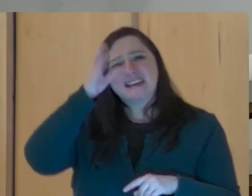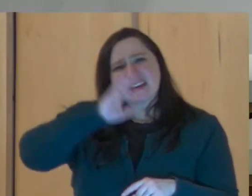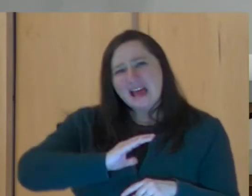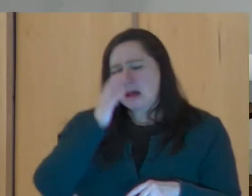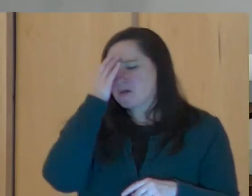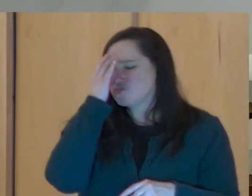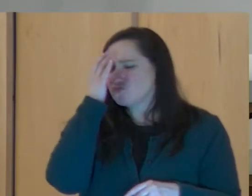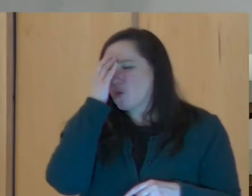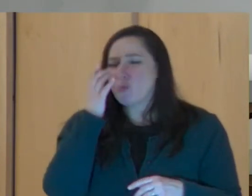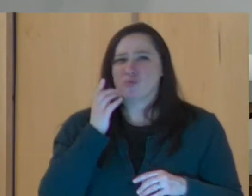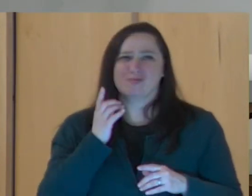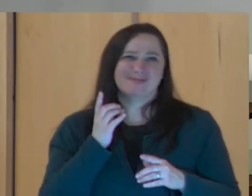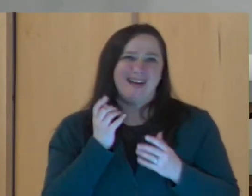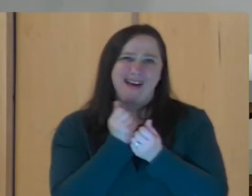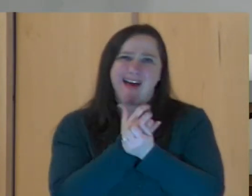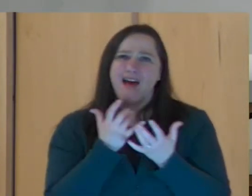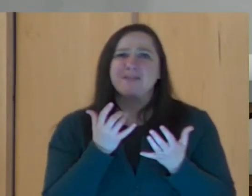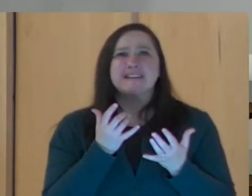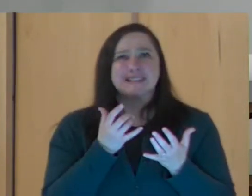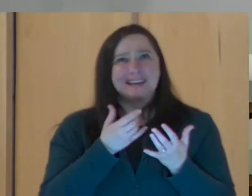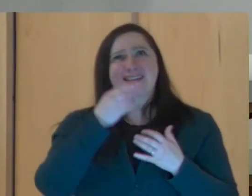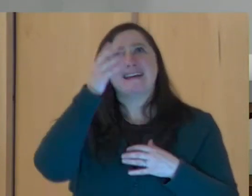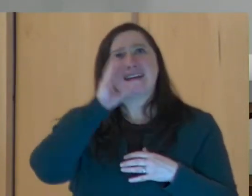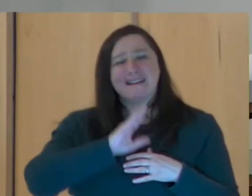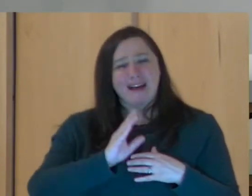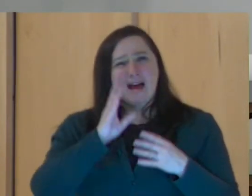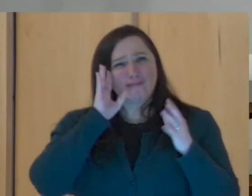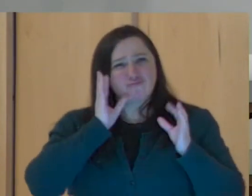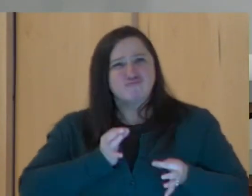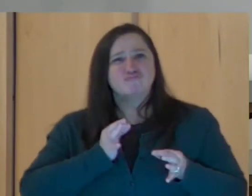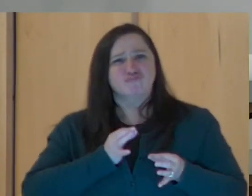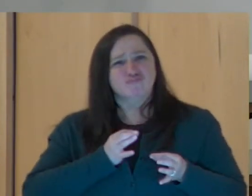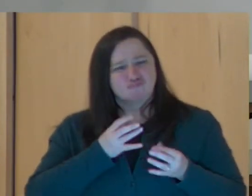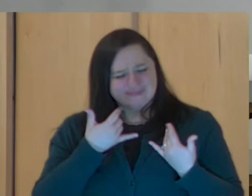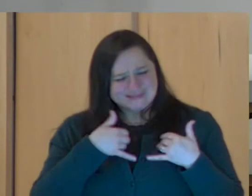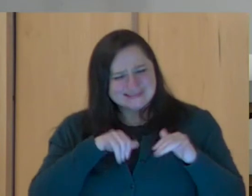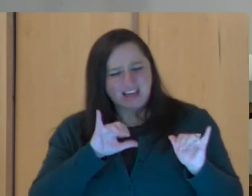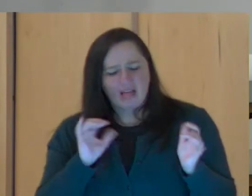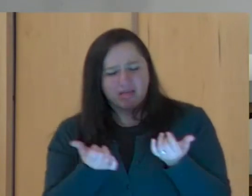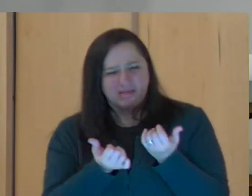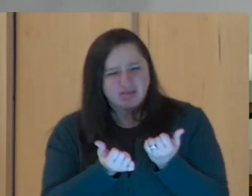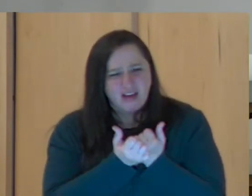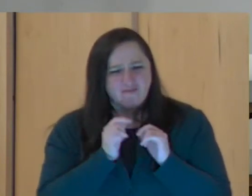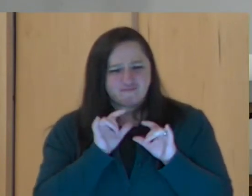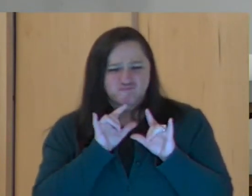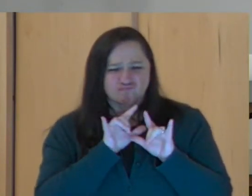was getting into, God said, I'm still going to love them. I'm going to come into the world